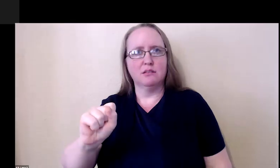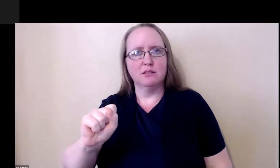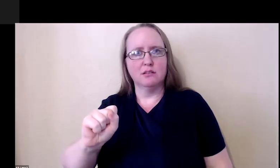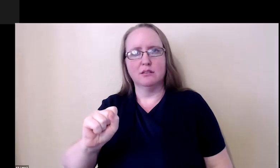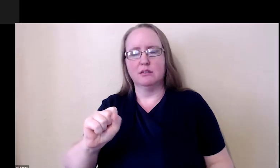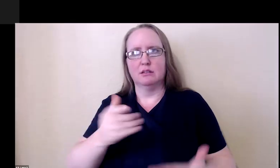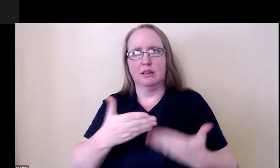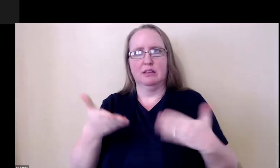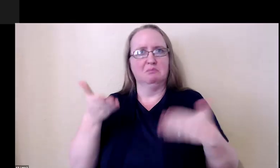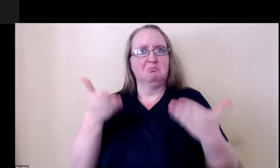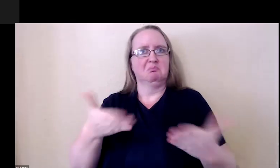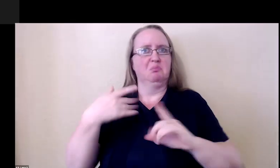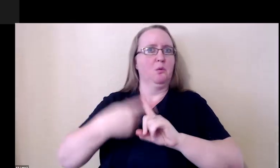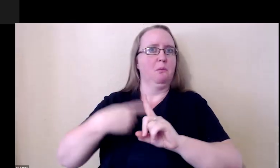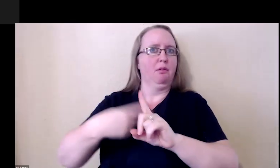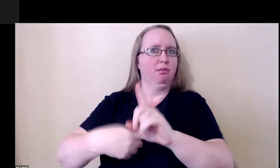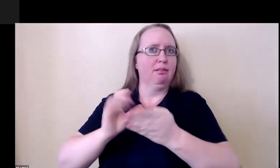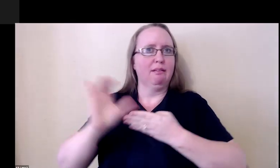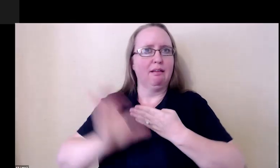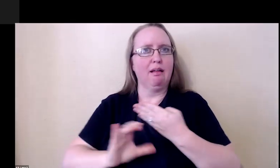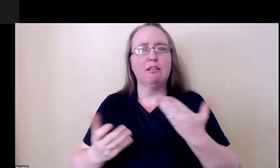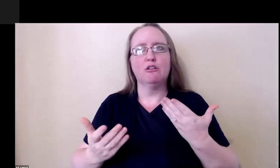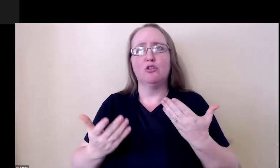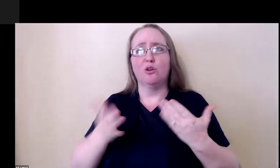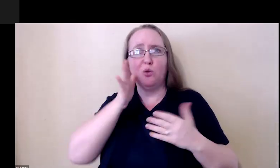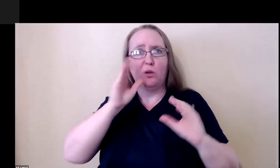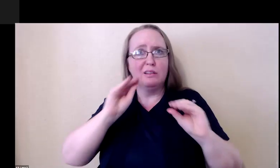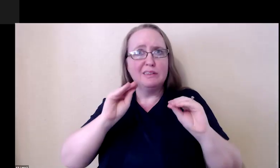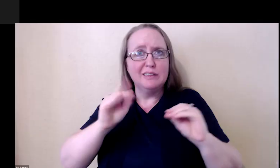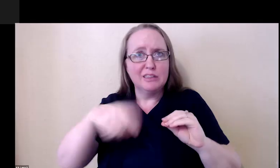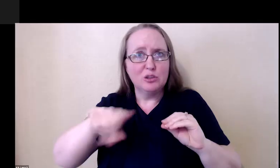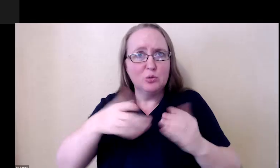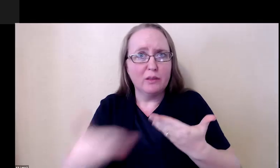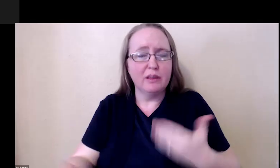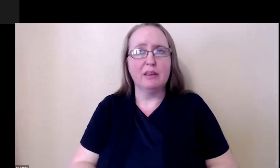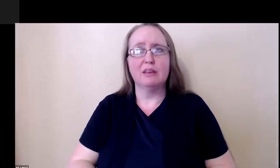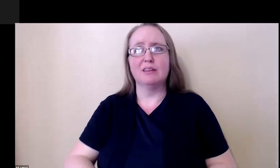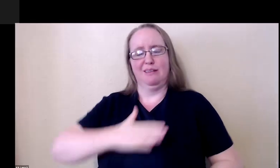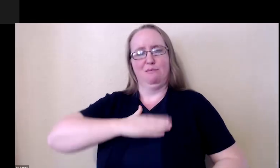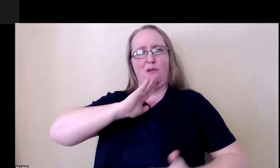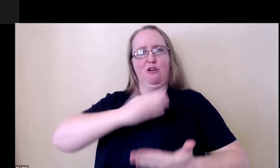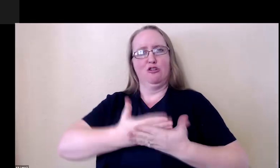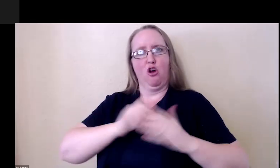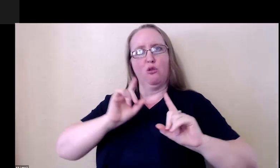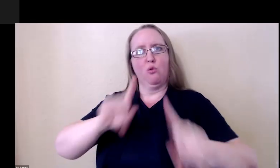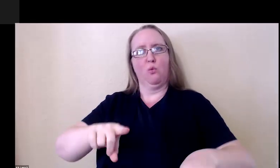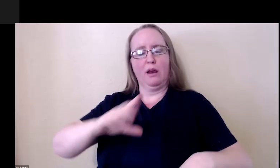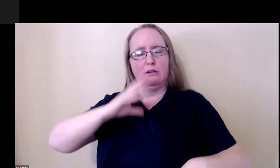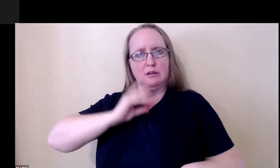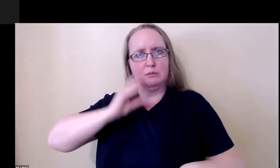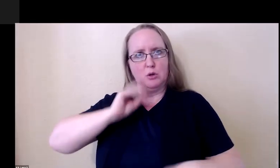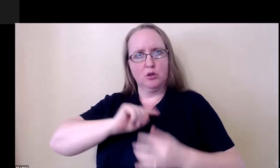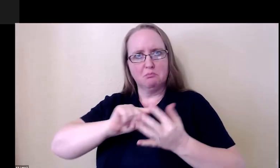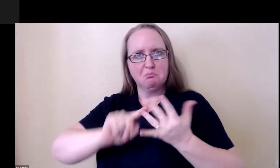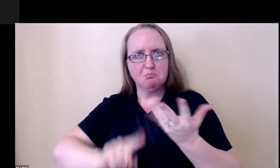their monthly calendar to teach you things. And my daughter went and experienced those